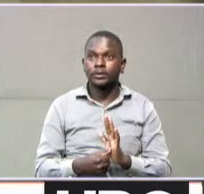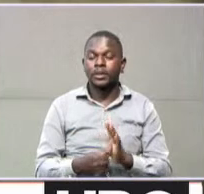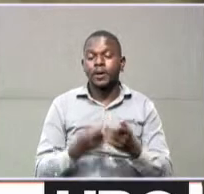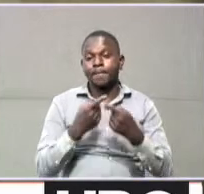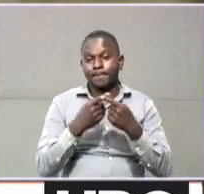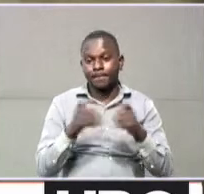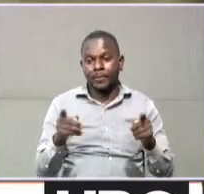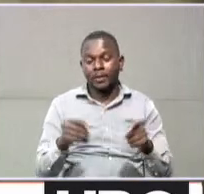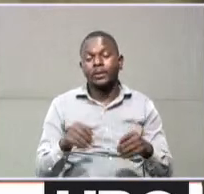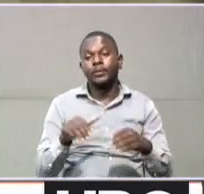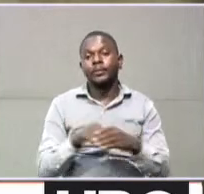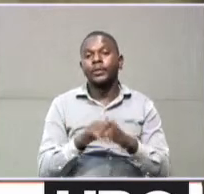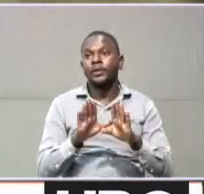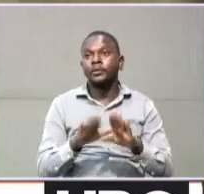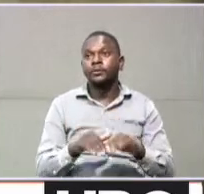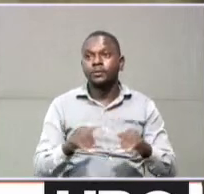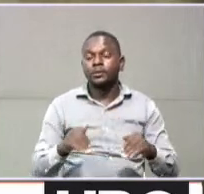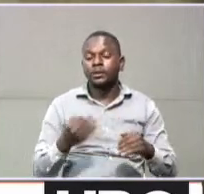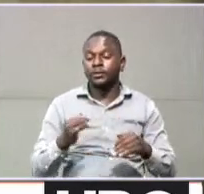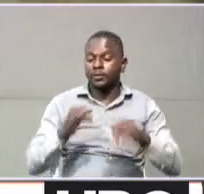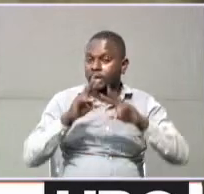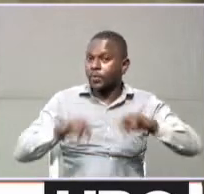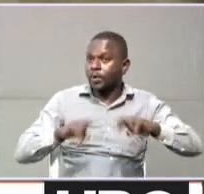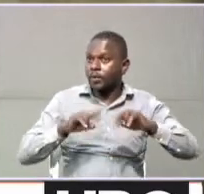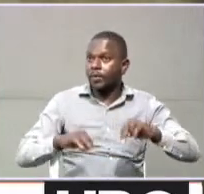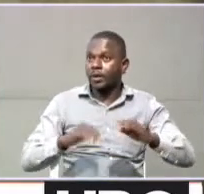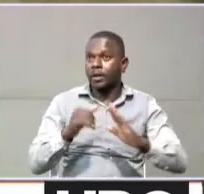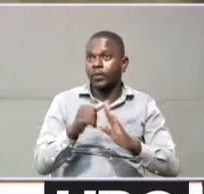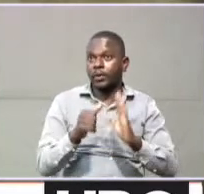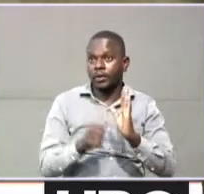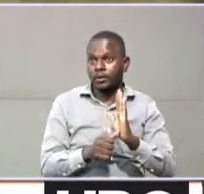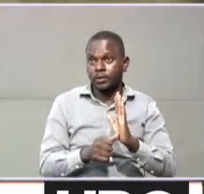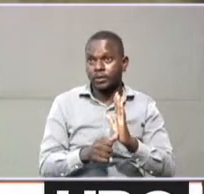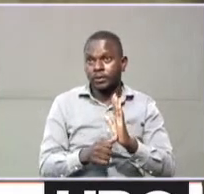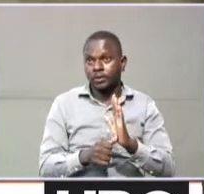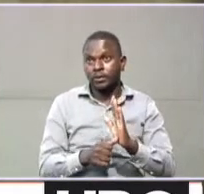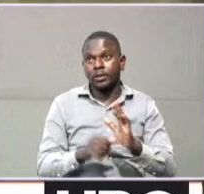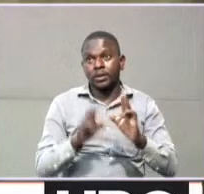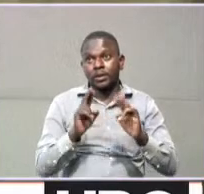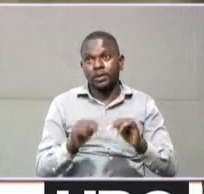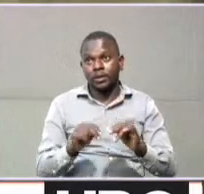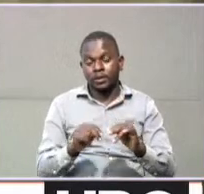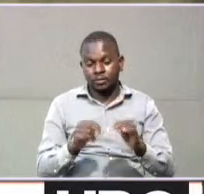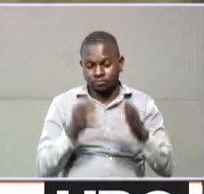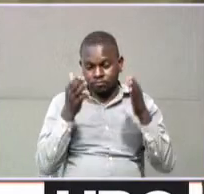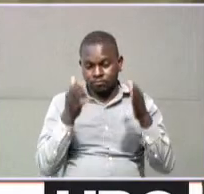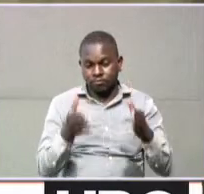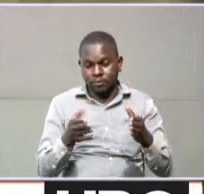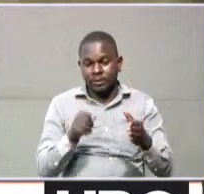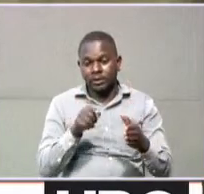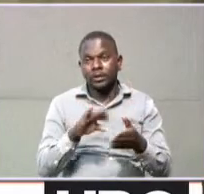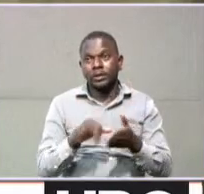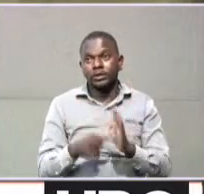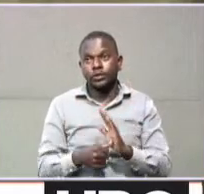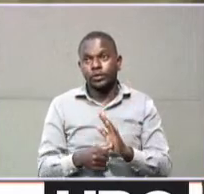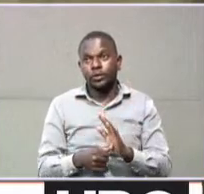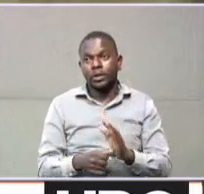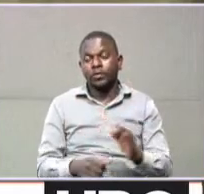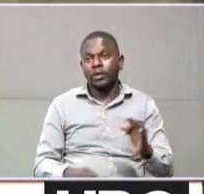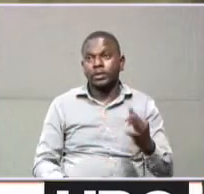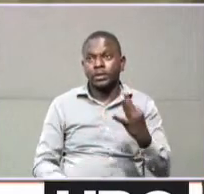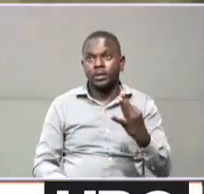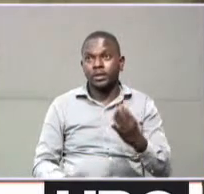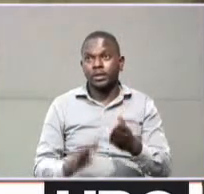but corrects if you check on the order paper we are not only handling this matter we are handling three